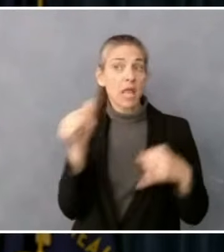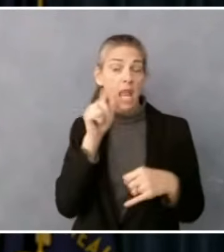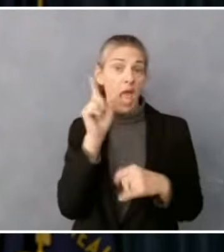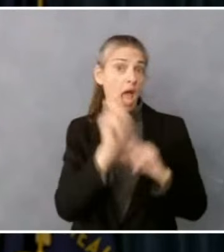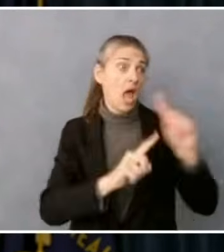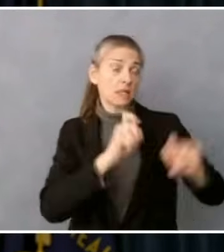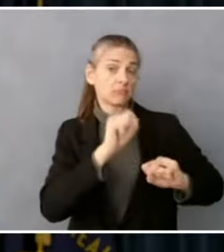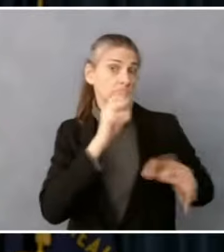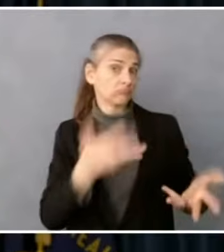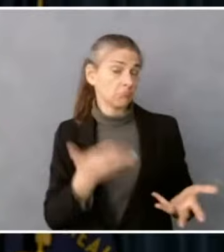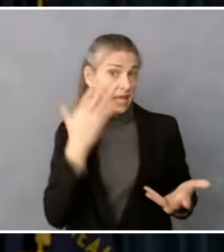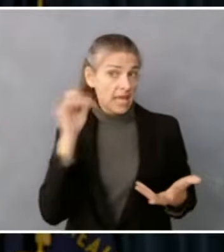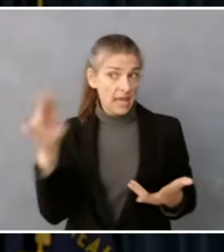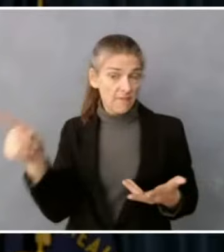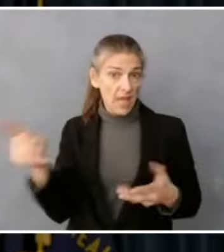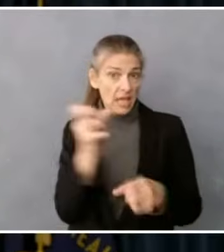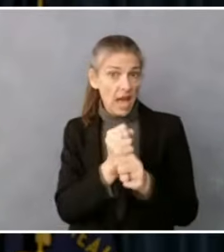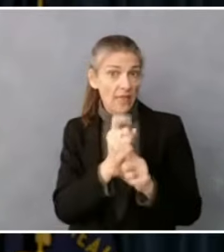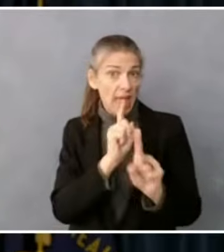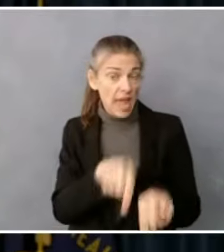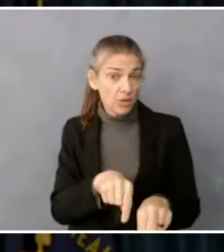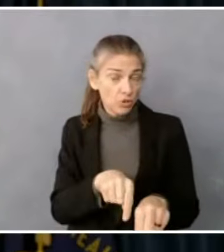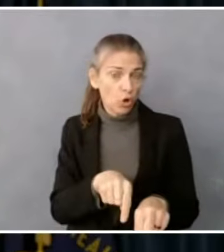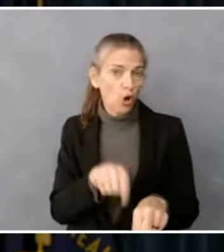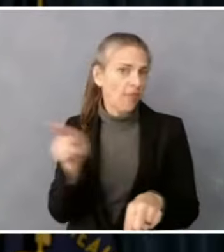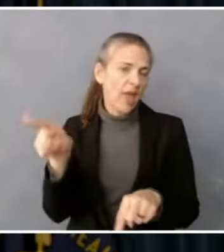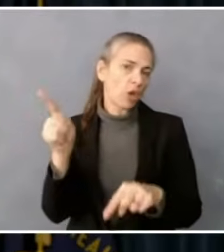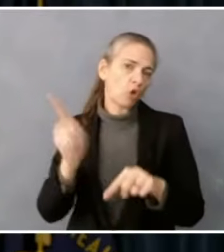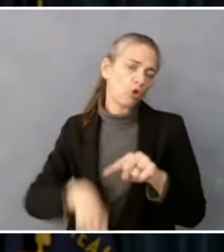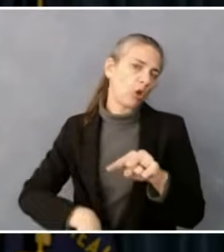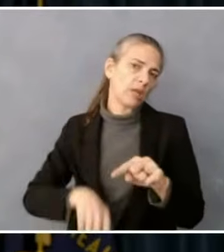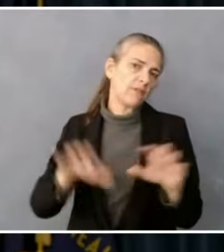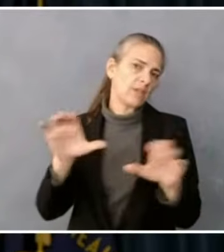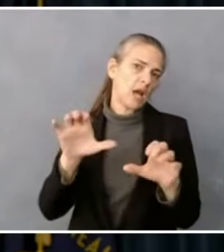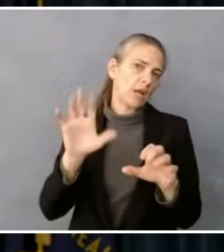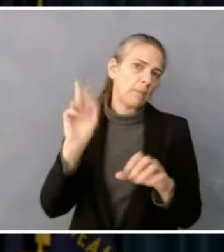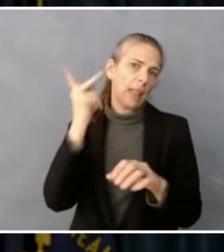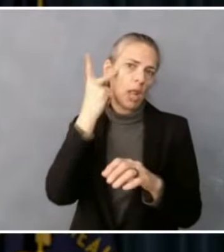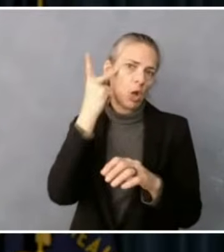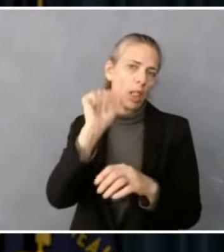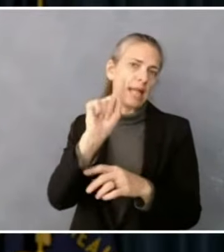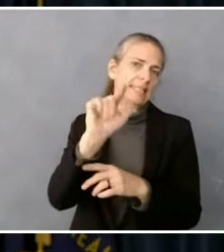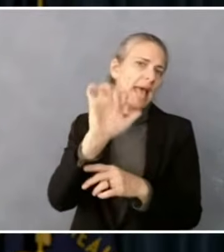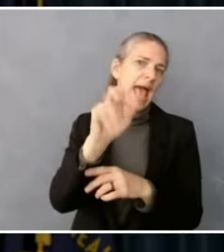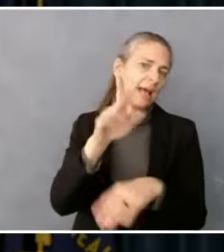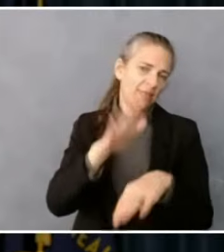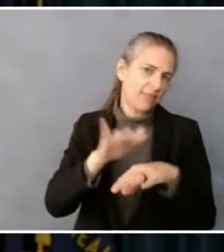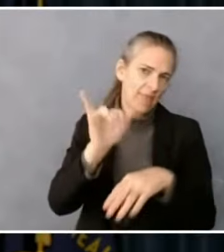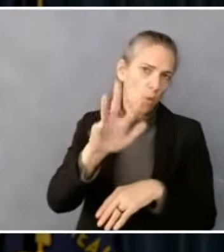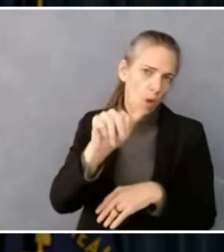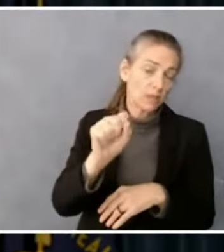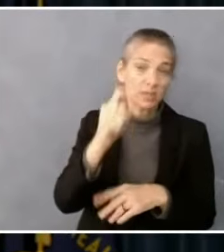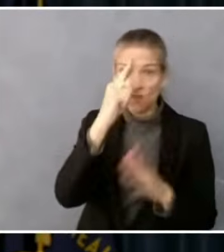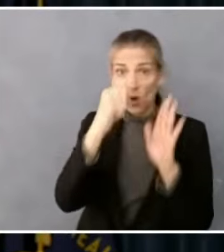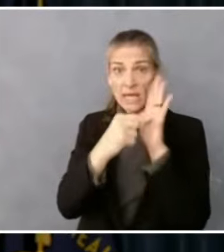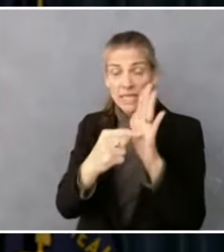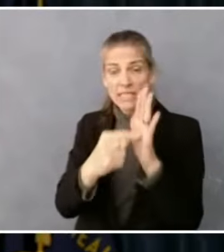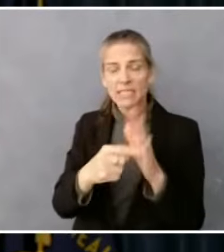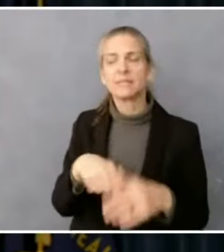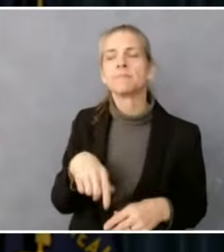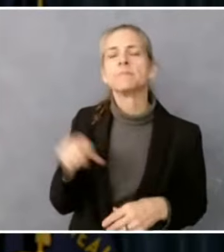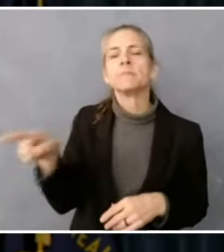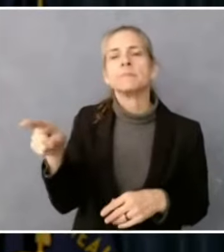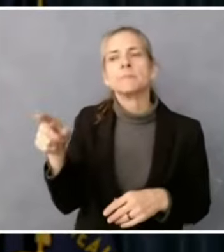because if they'd gotten the answers, they couldn't have done the political attack that it was. I mean, for instance,